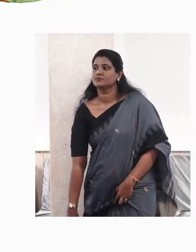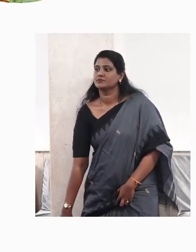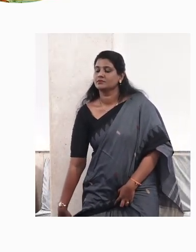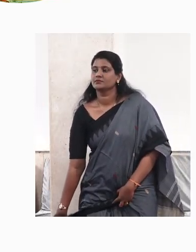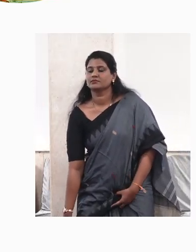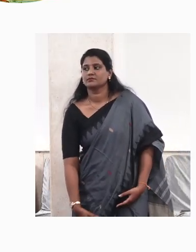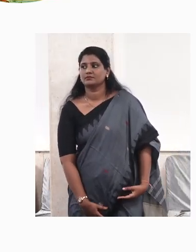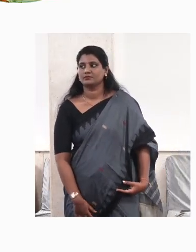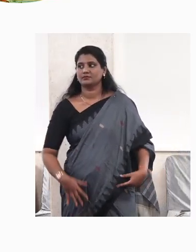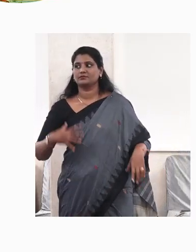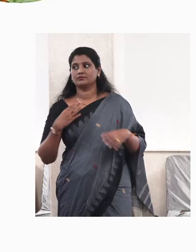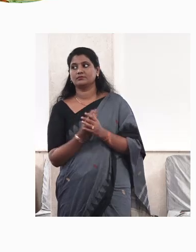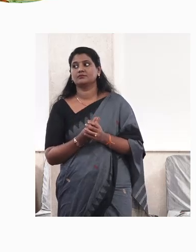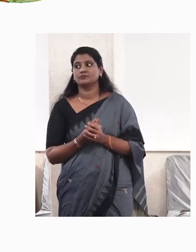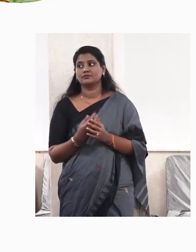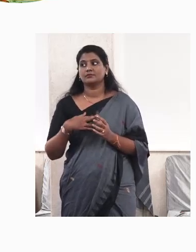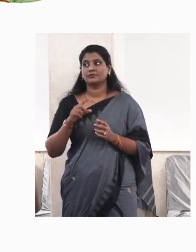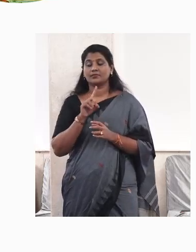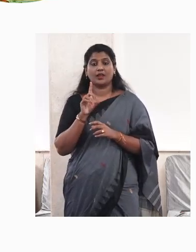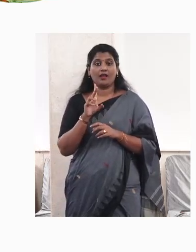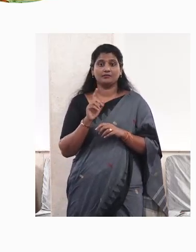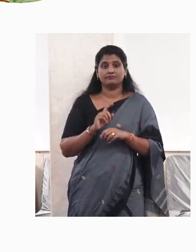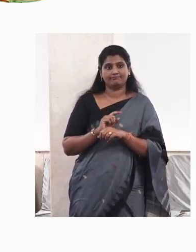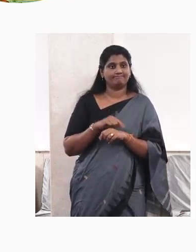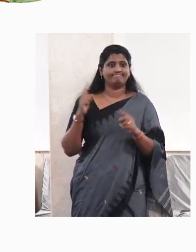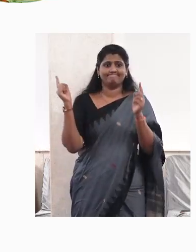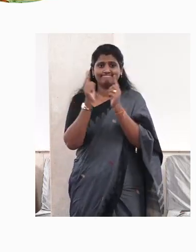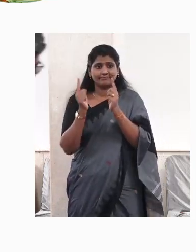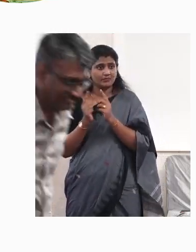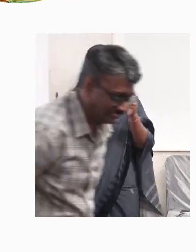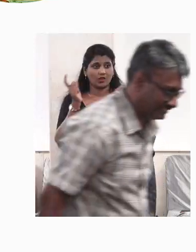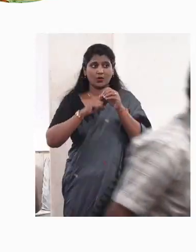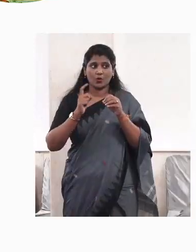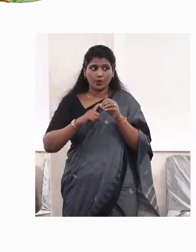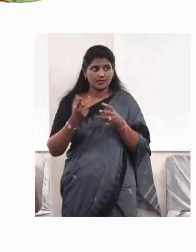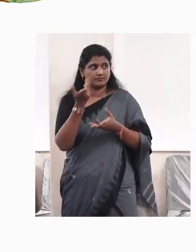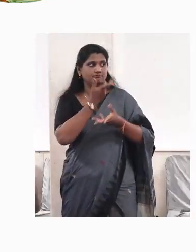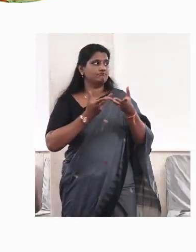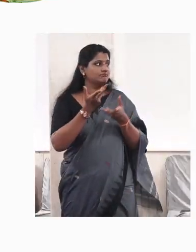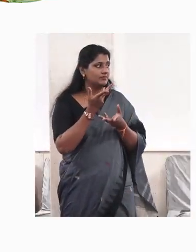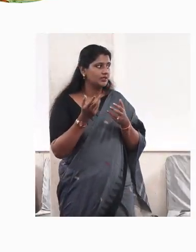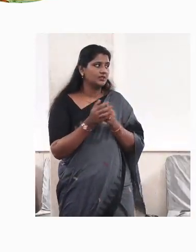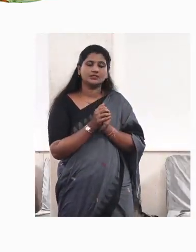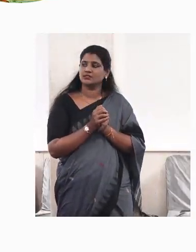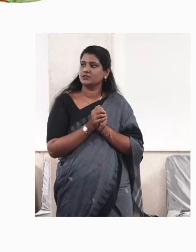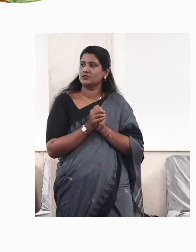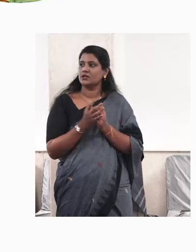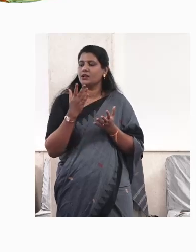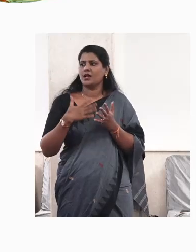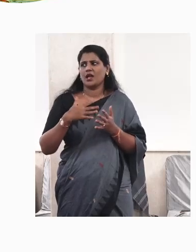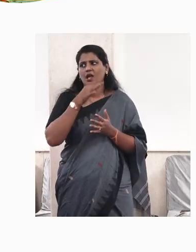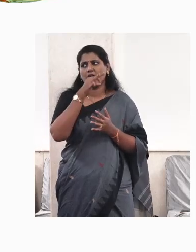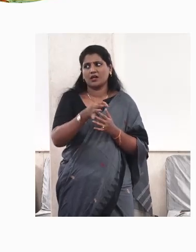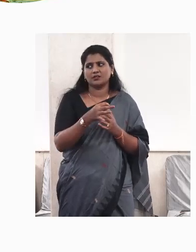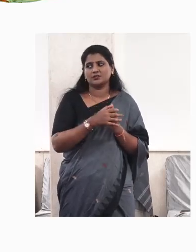We have now 15 minutes, a bit more, for some interaction. May I ask you